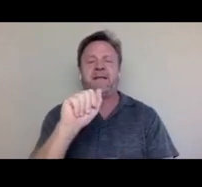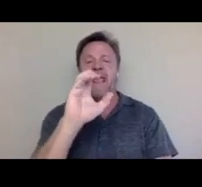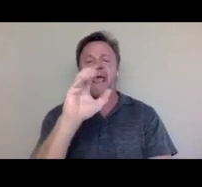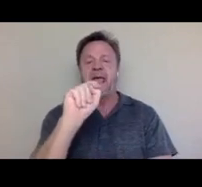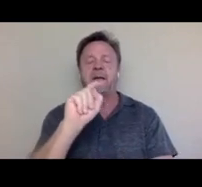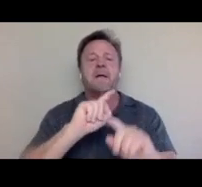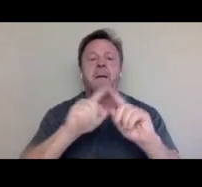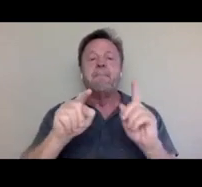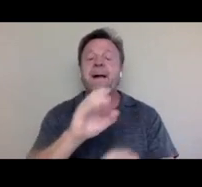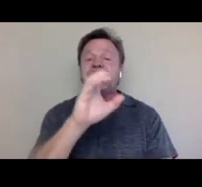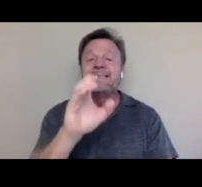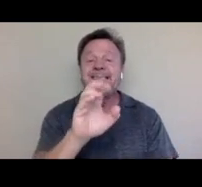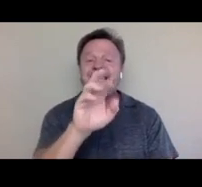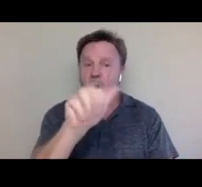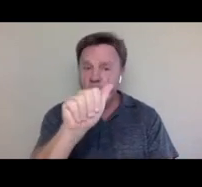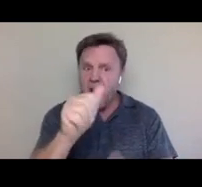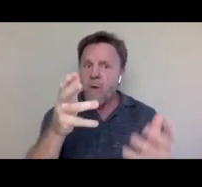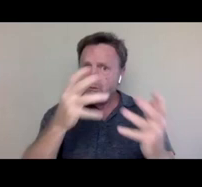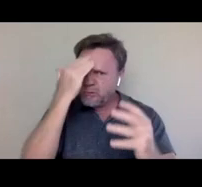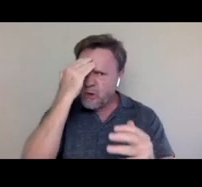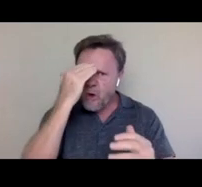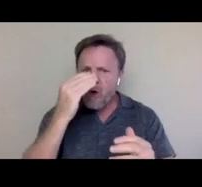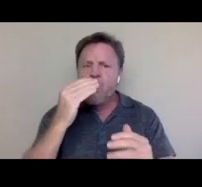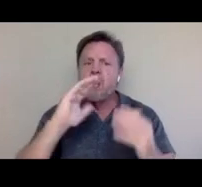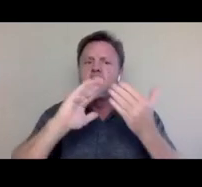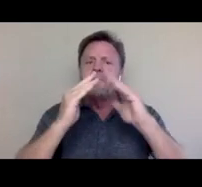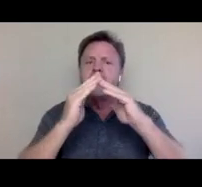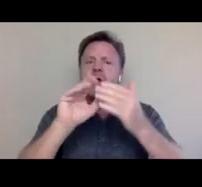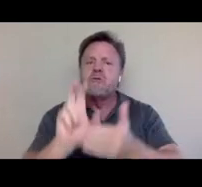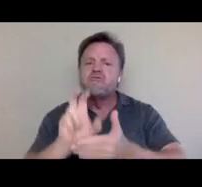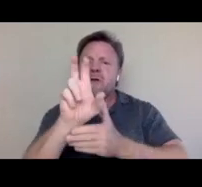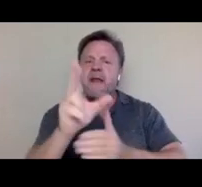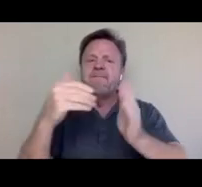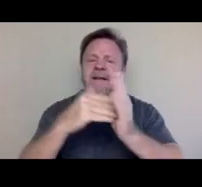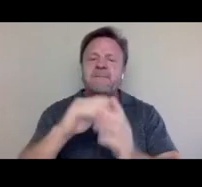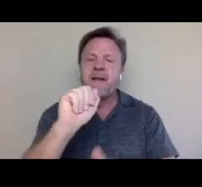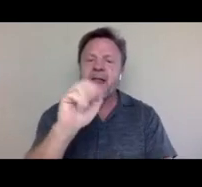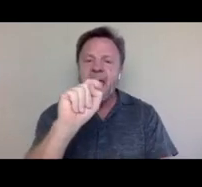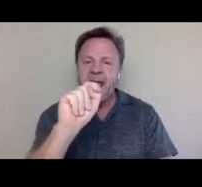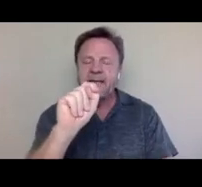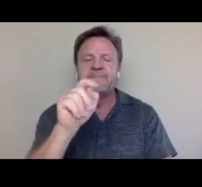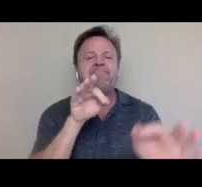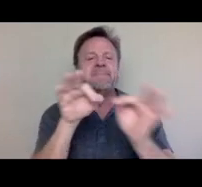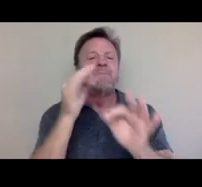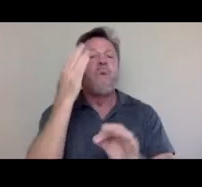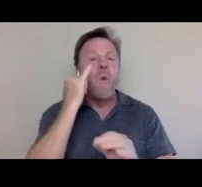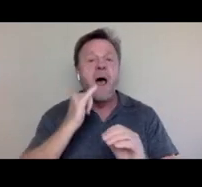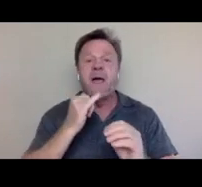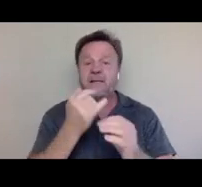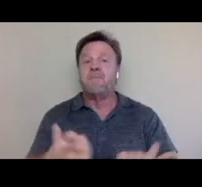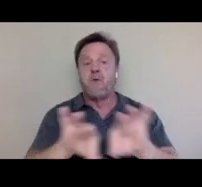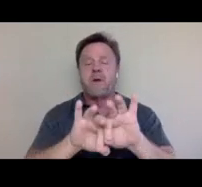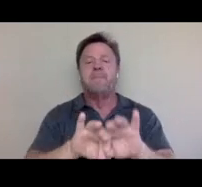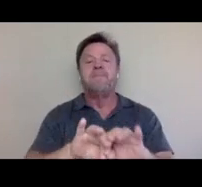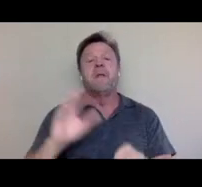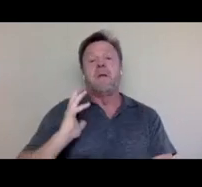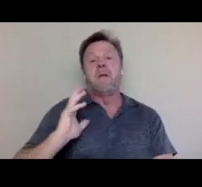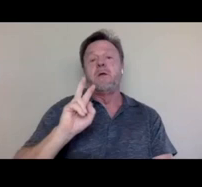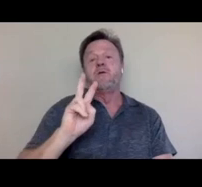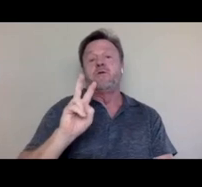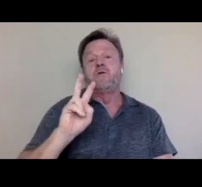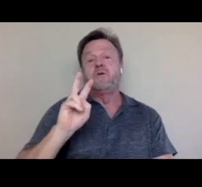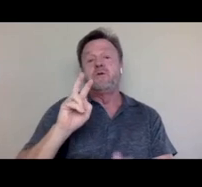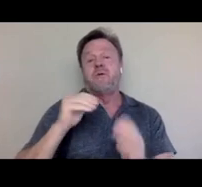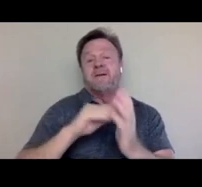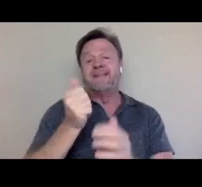know CRA, Community Reinvestment Act. Here's why all this matters. In 2018,